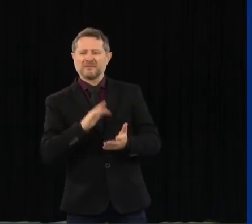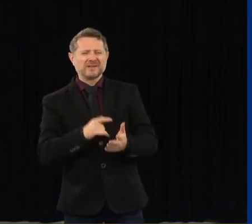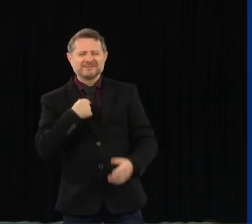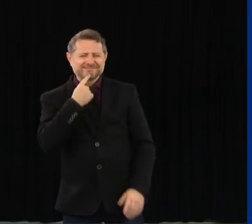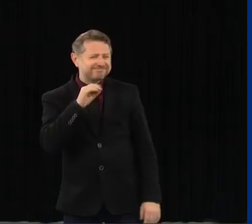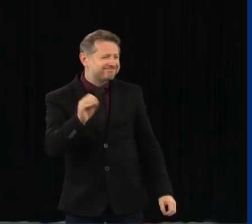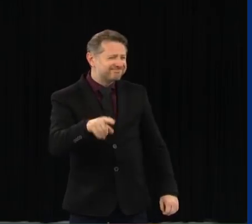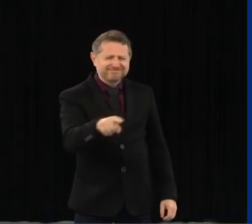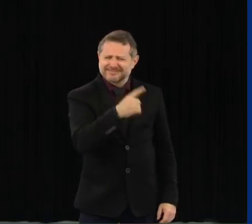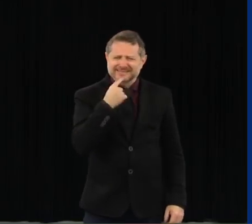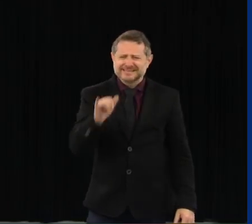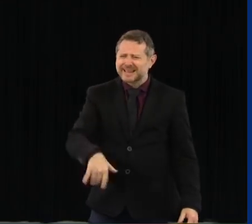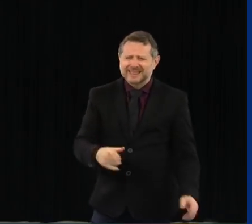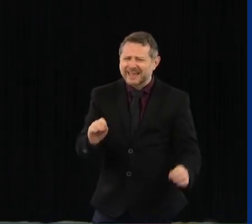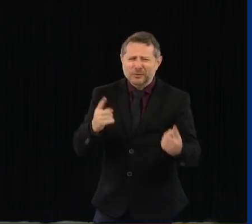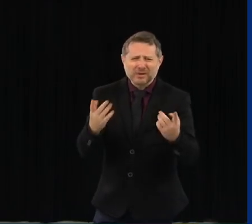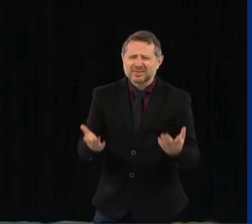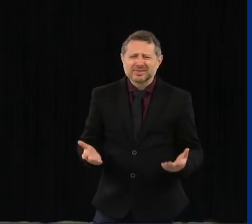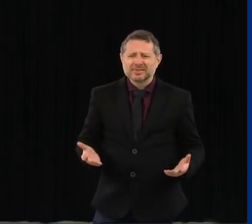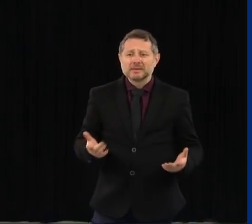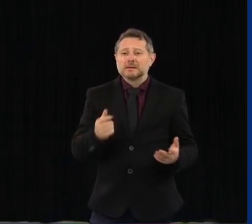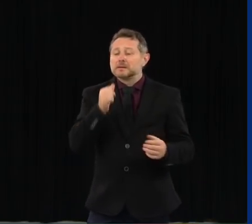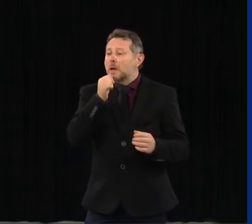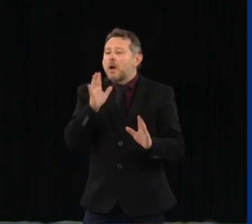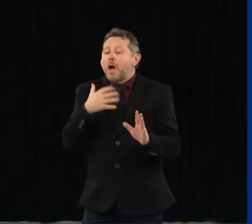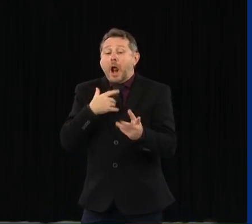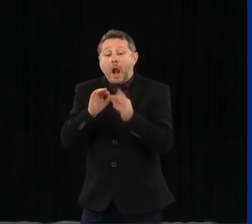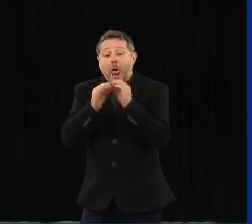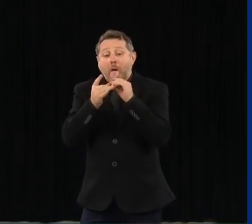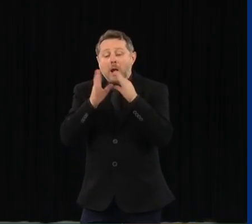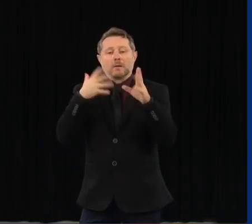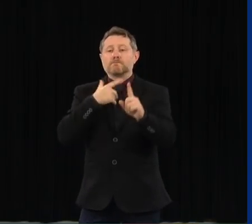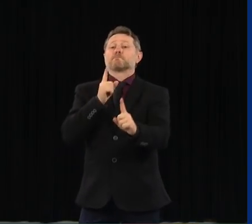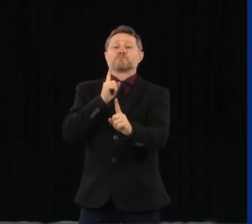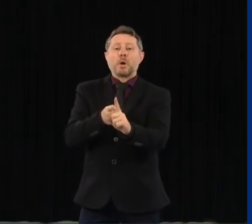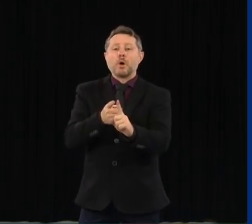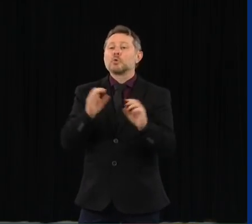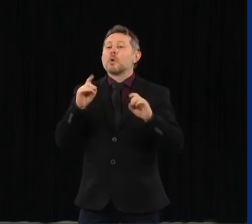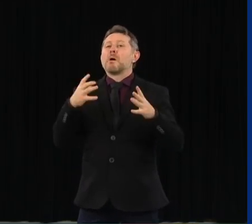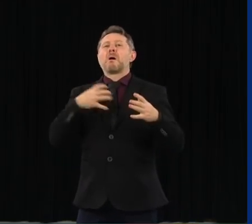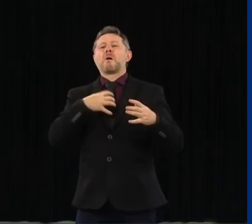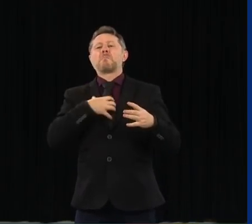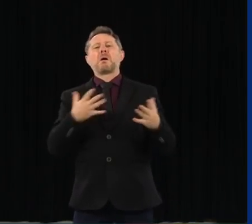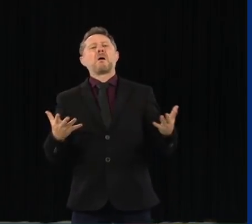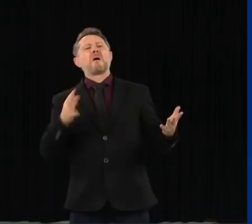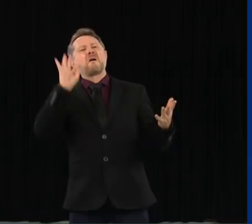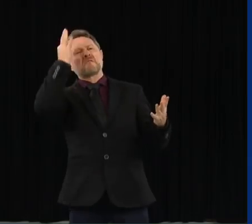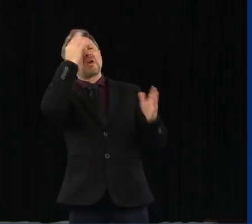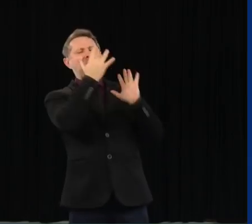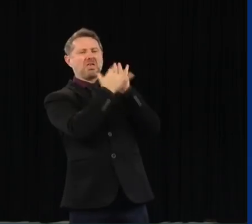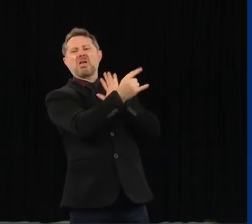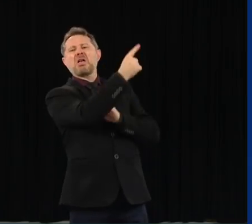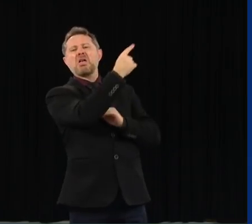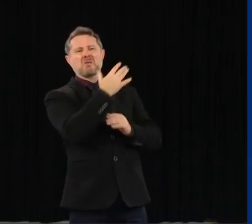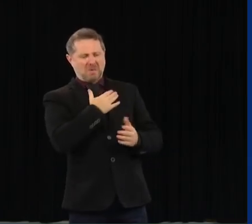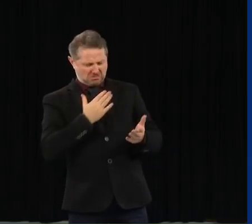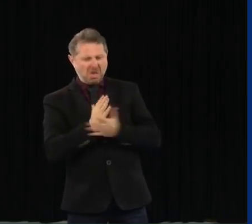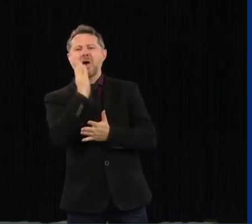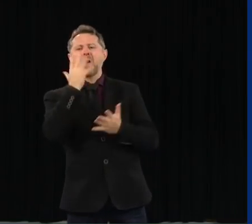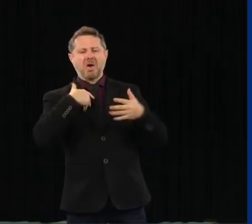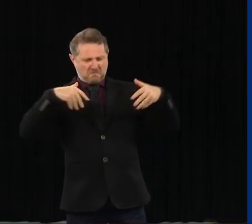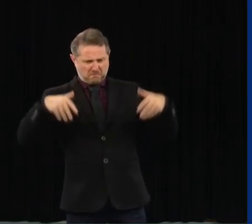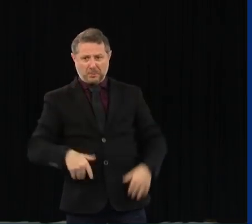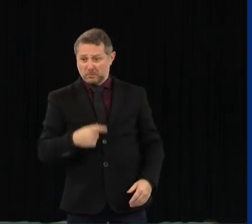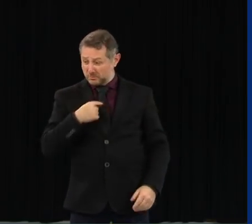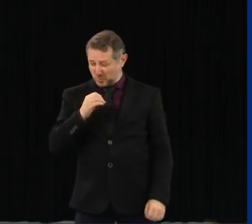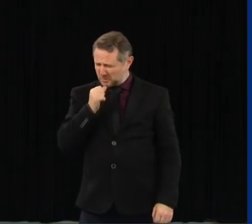So it's not a states' rights issue. No one is standing up saying the federal government is trampling my rights. I've said that